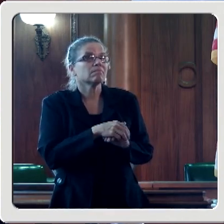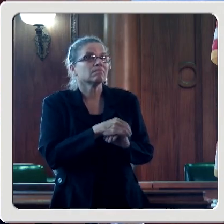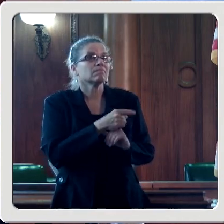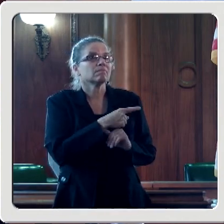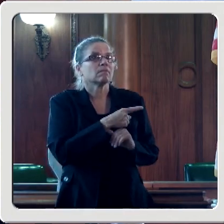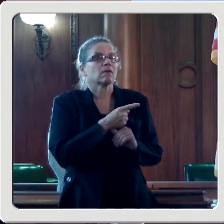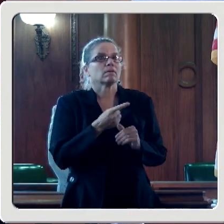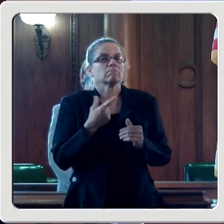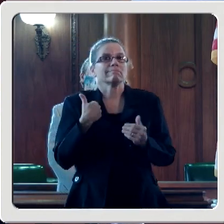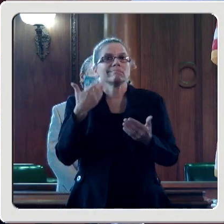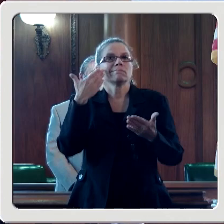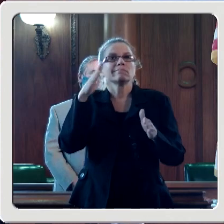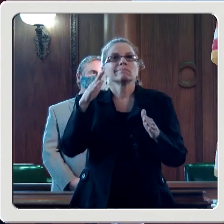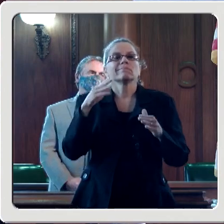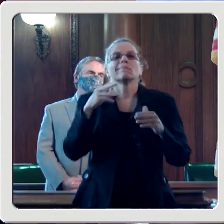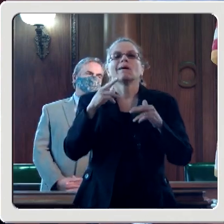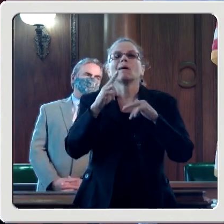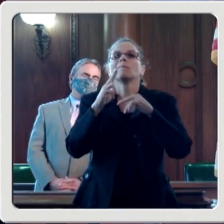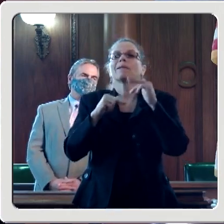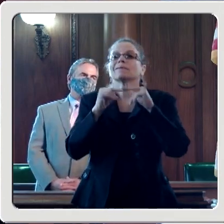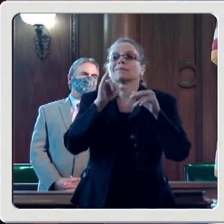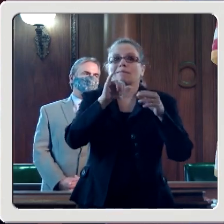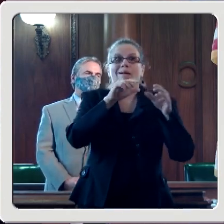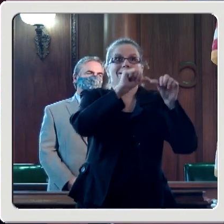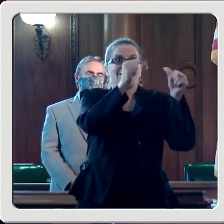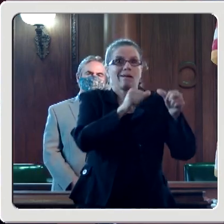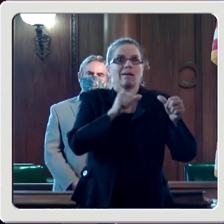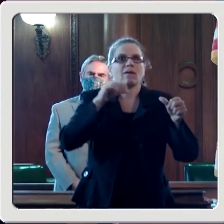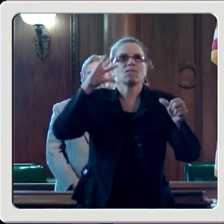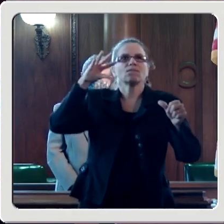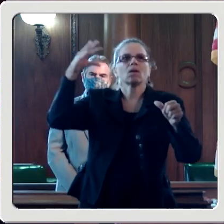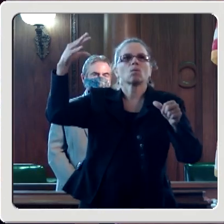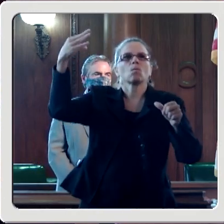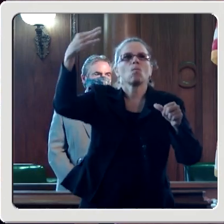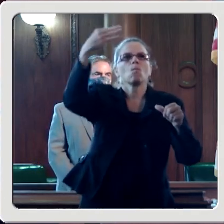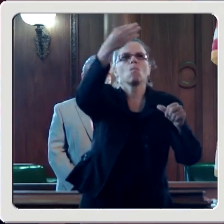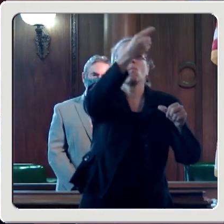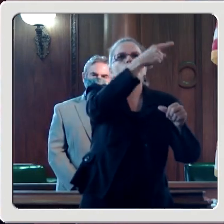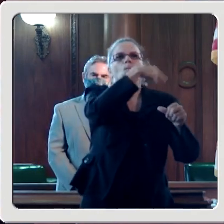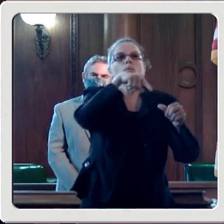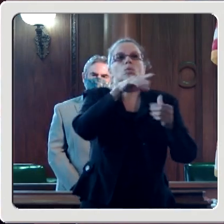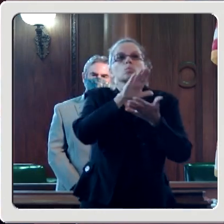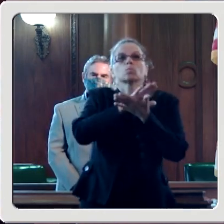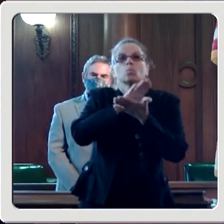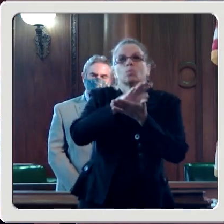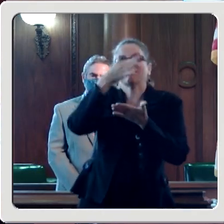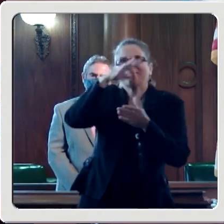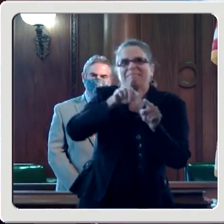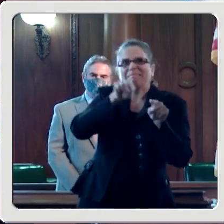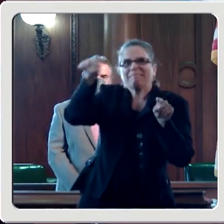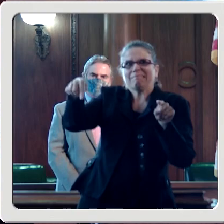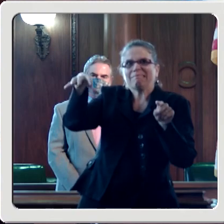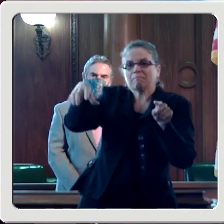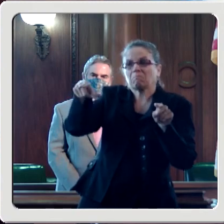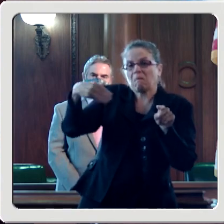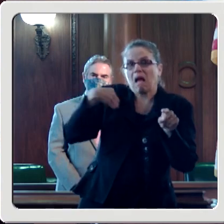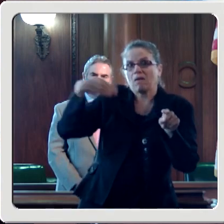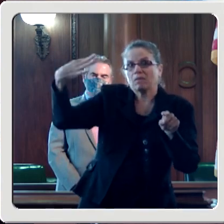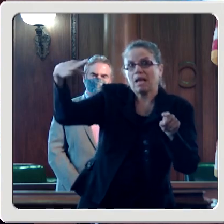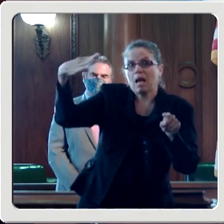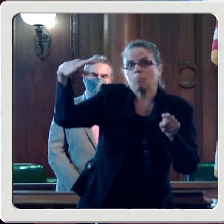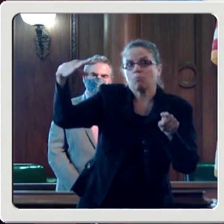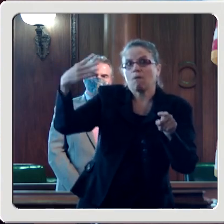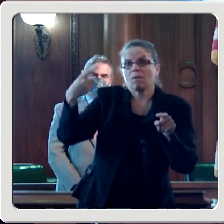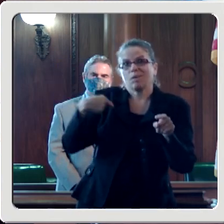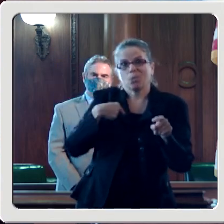Paul. I mean, the schools have cameras, and obviously, we've been putting up more cameras as we